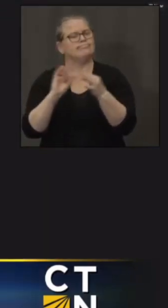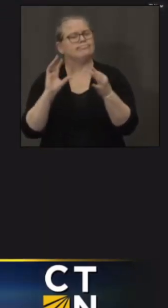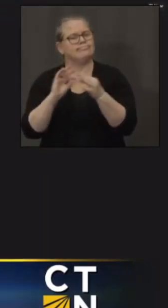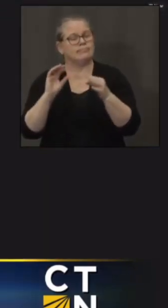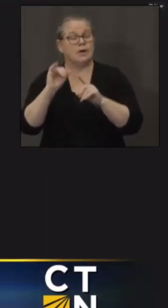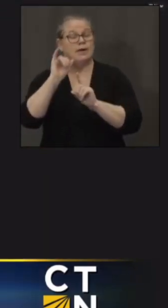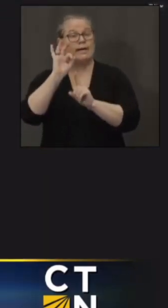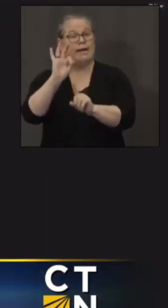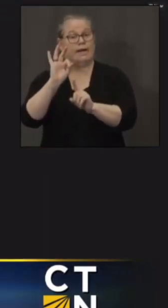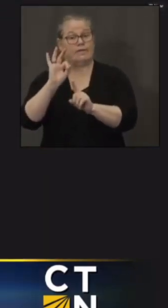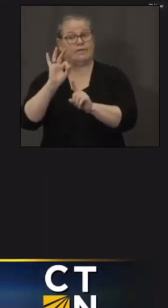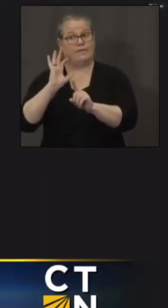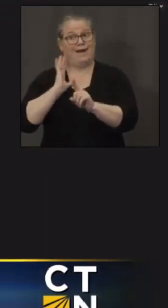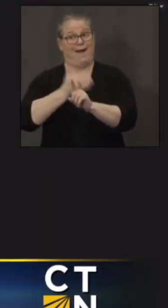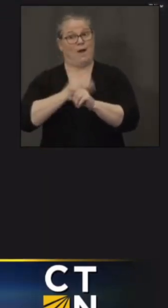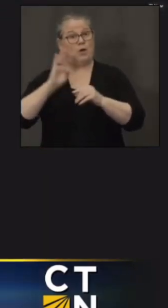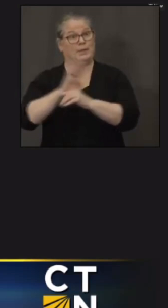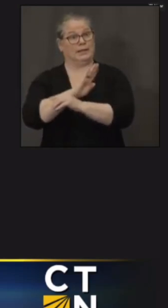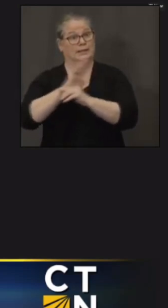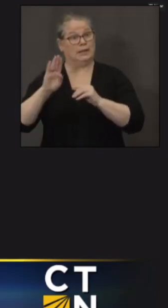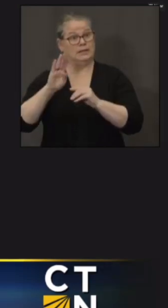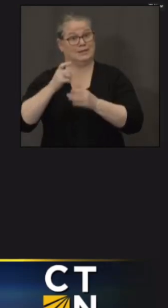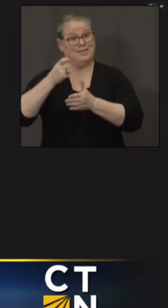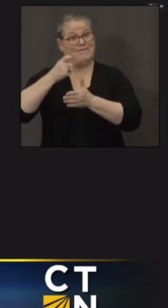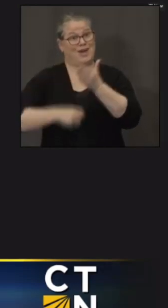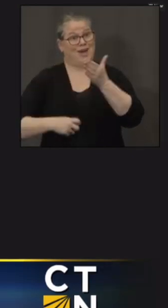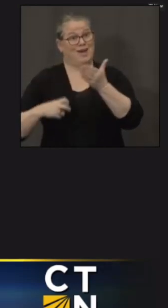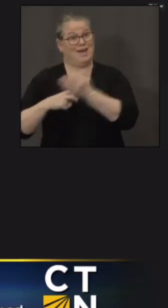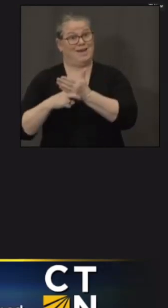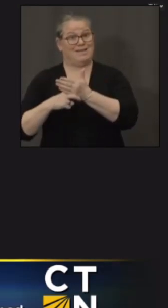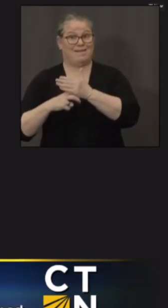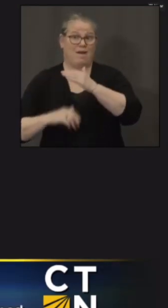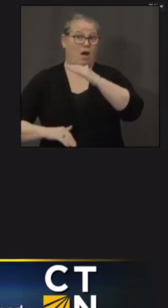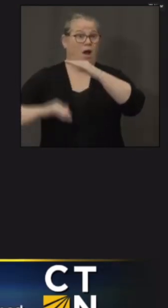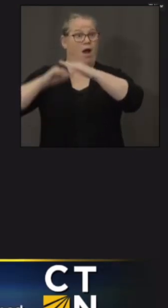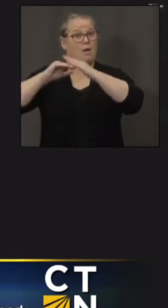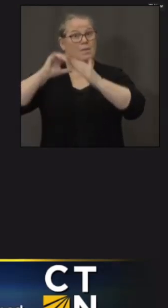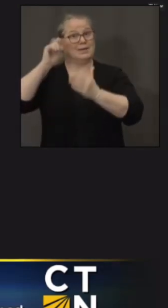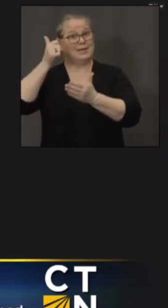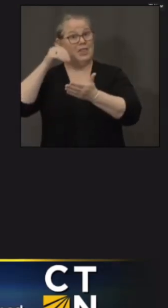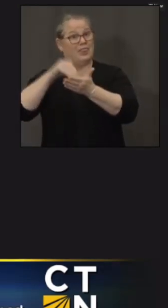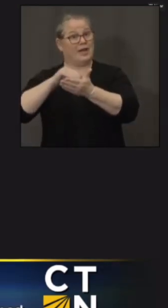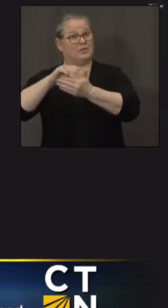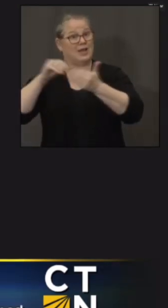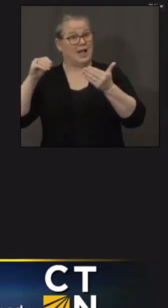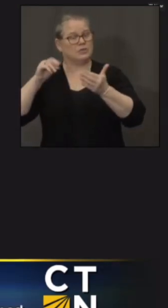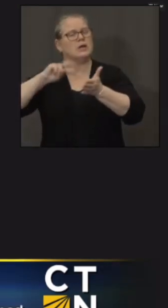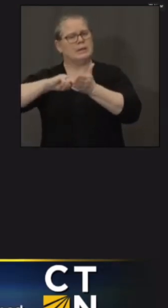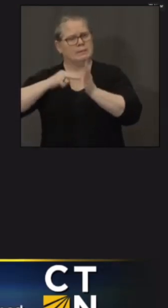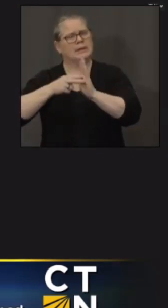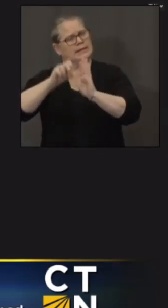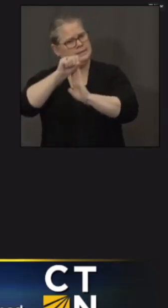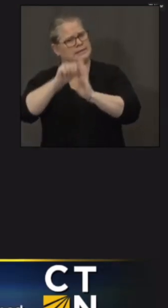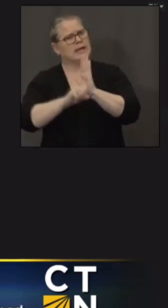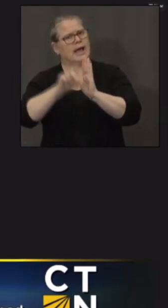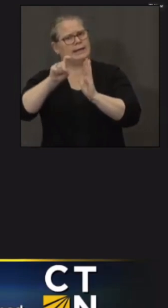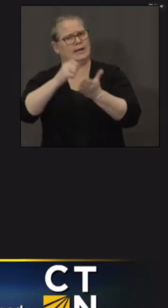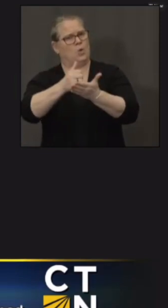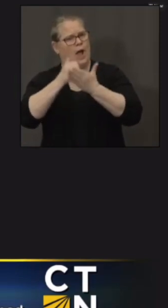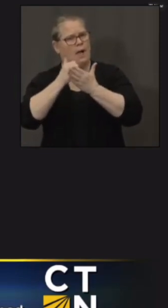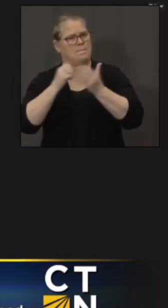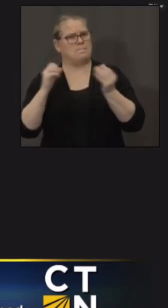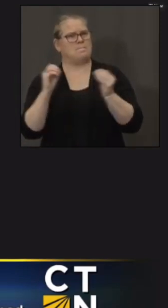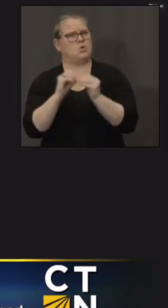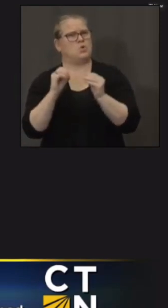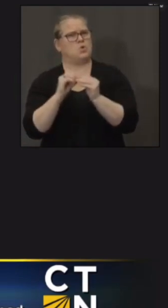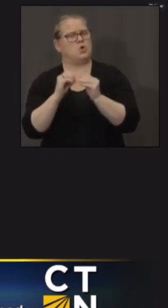$10,000, it would be nice if the state was doing more to assist businesses economically. You had